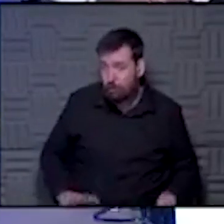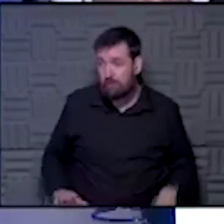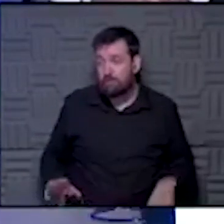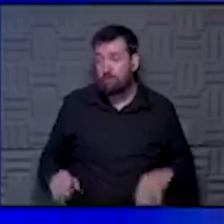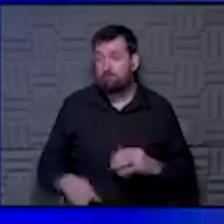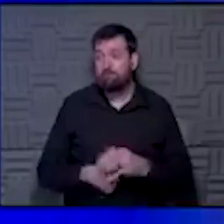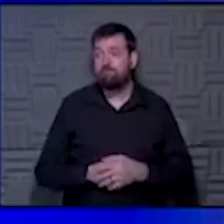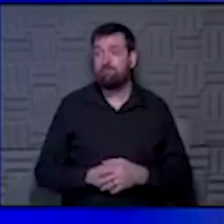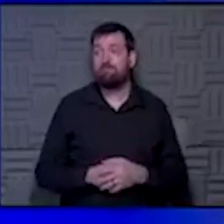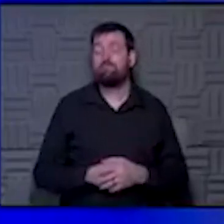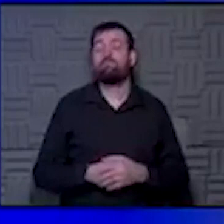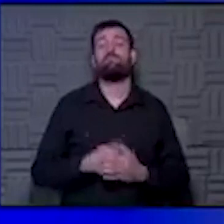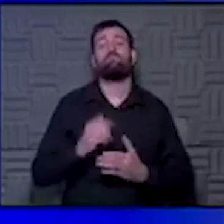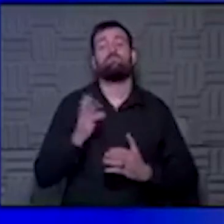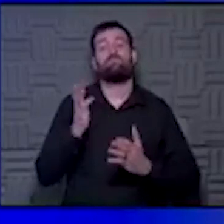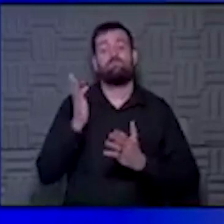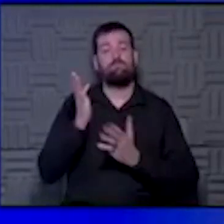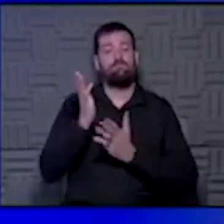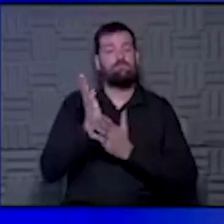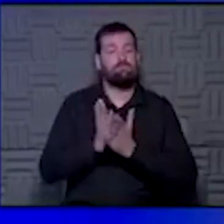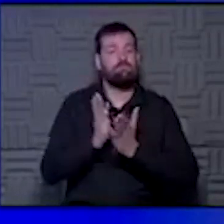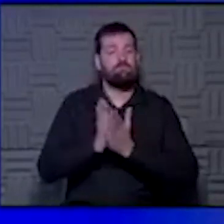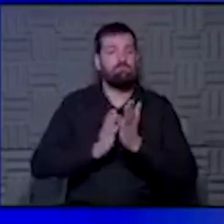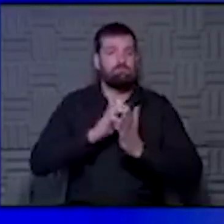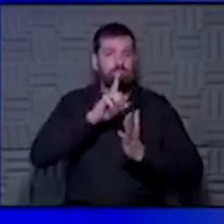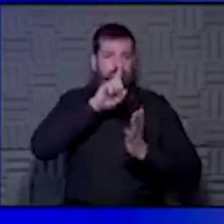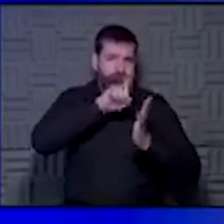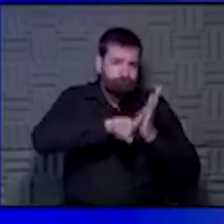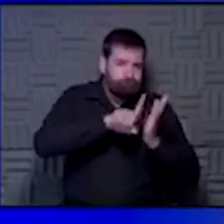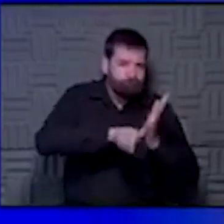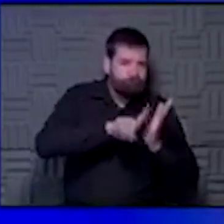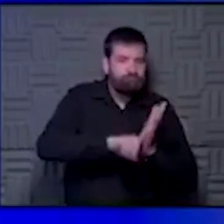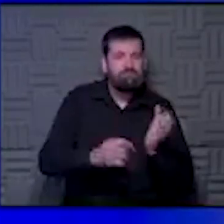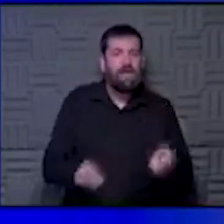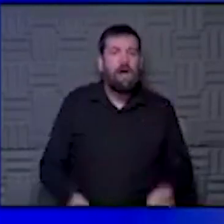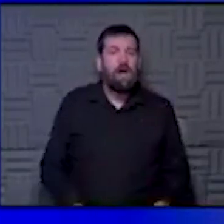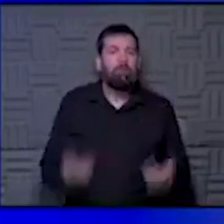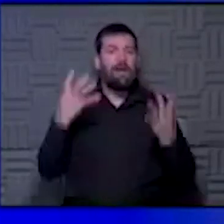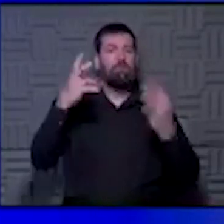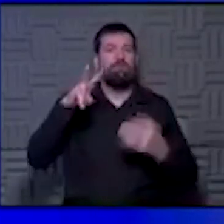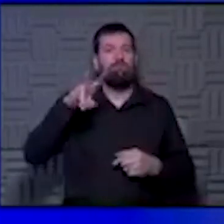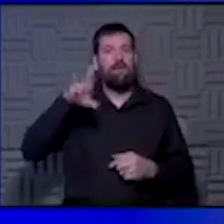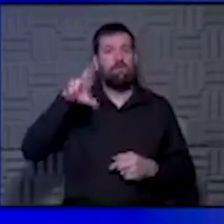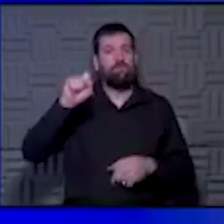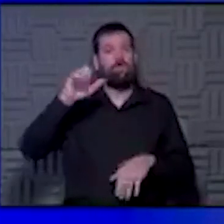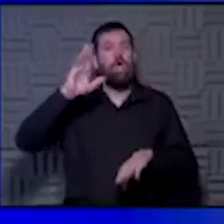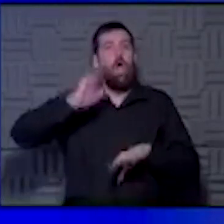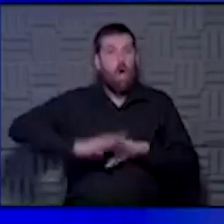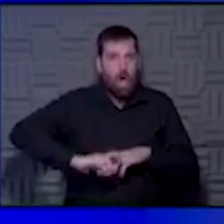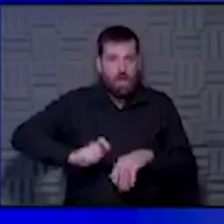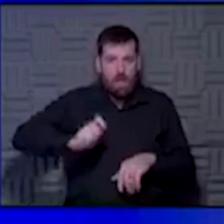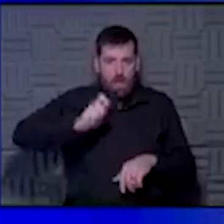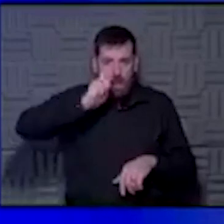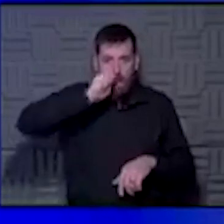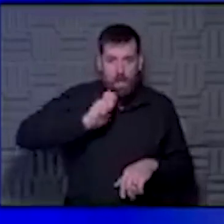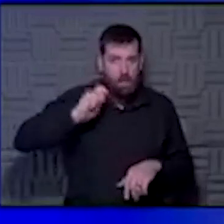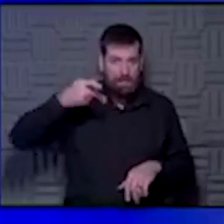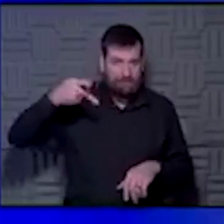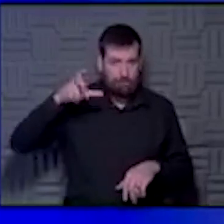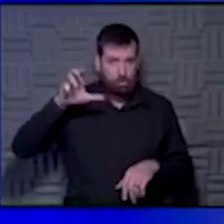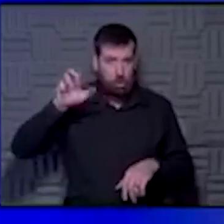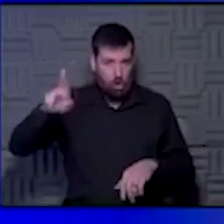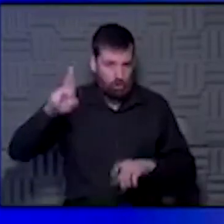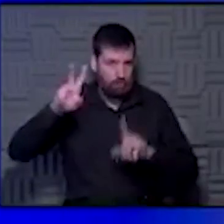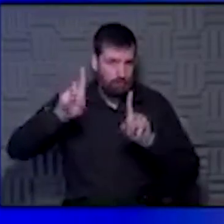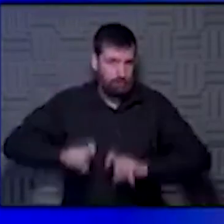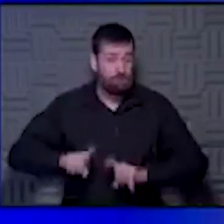been evaluation of the amount of virus on a swab. When you do the test, you're doing that nasopharyngeal swab.